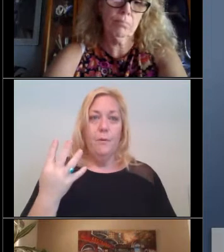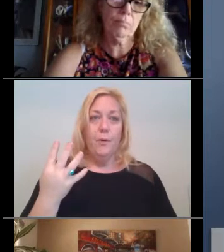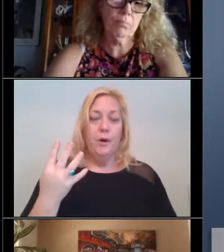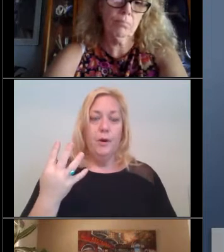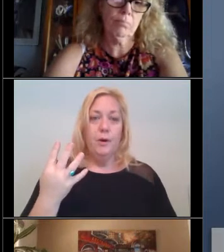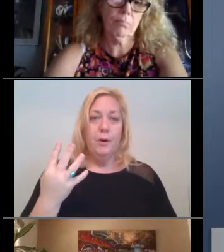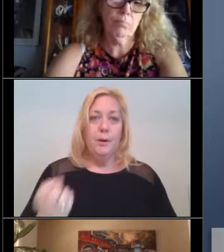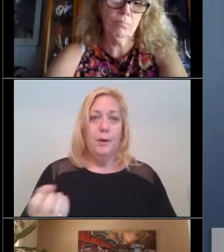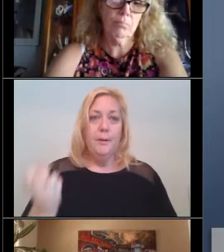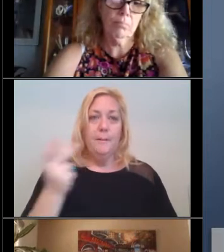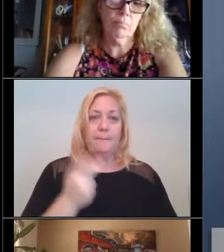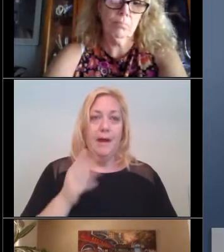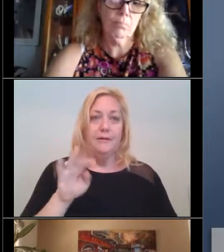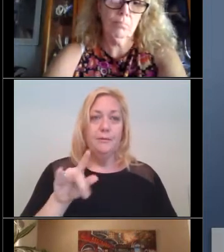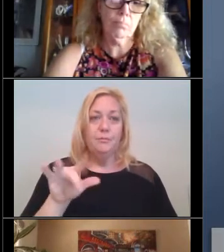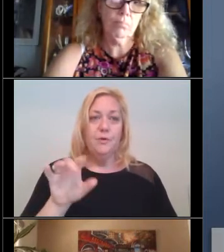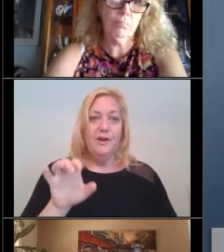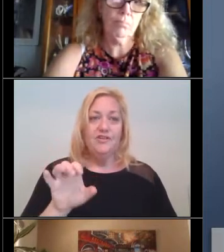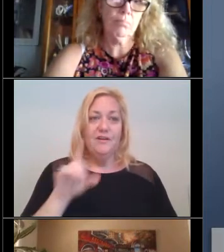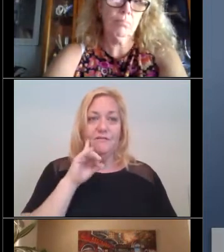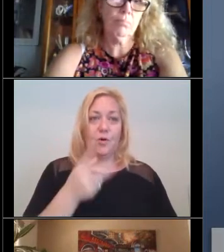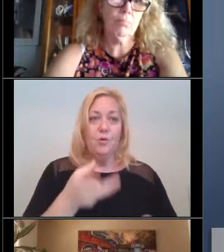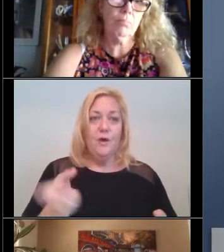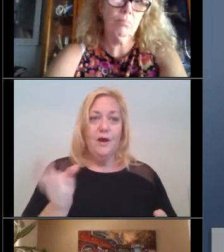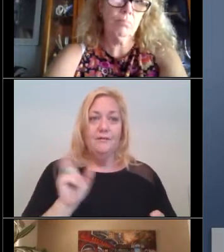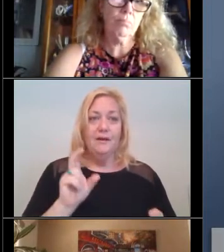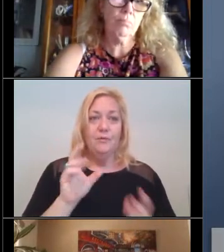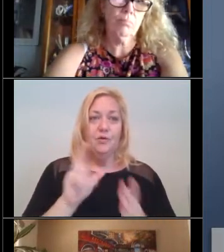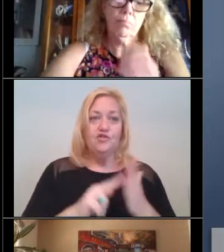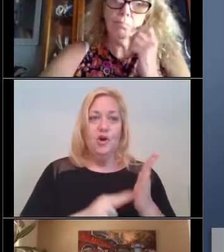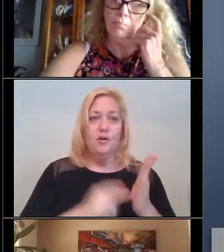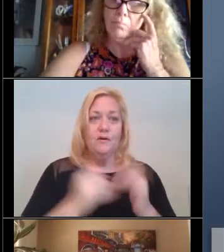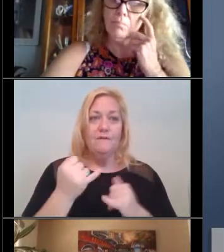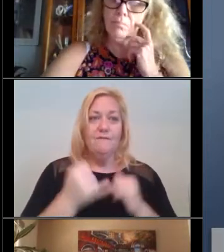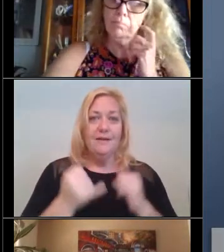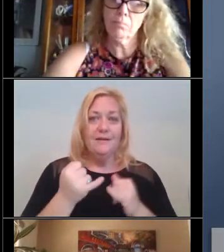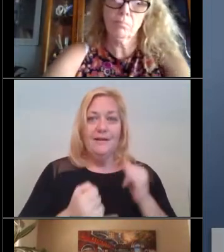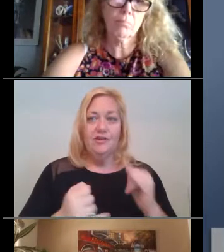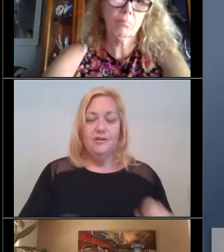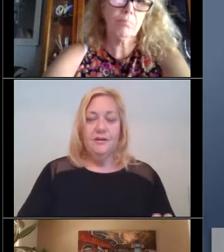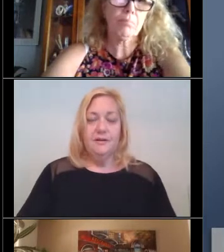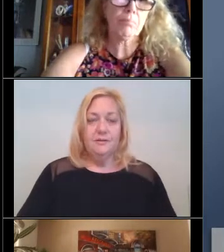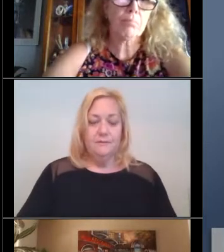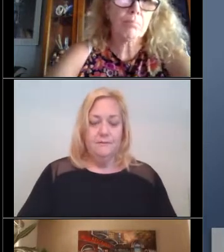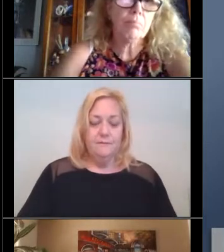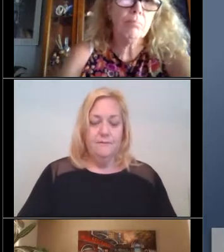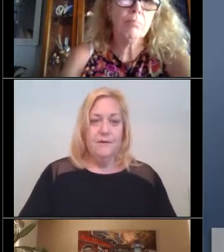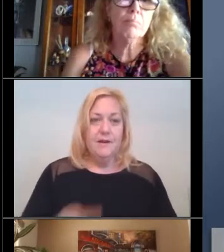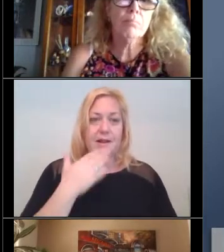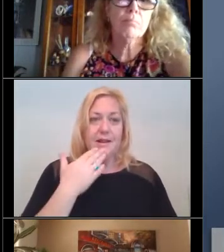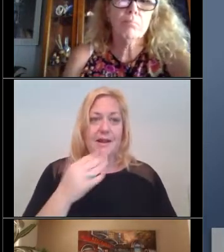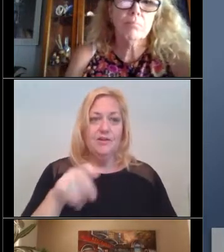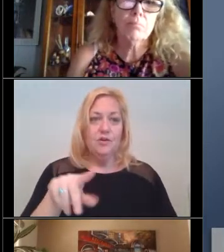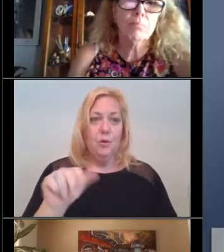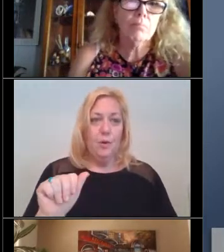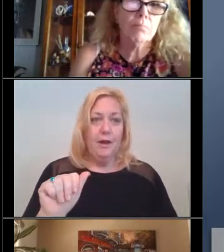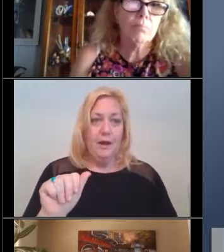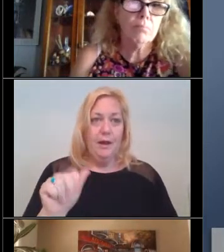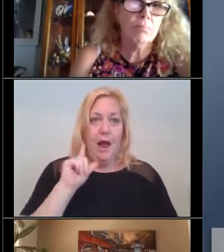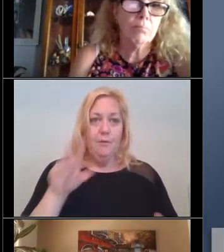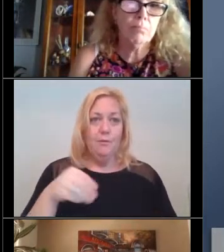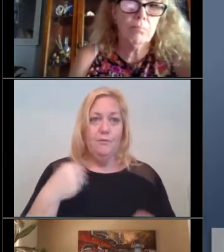Back to Bridget for a Roundtable charter finalization. Thank you, Sequoia. So I will be